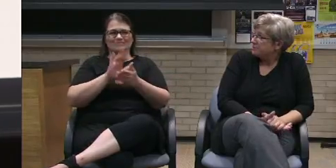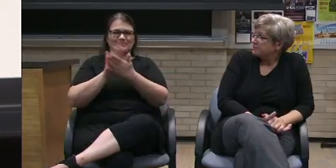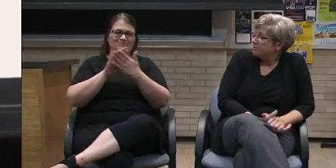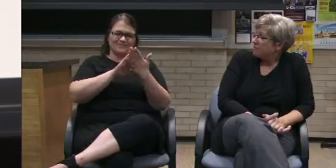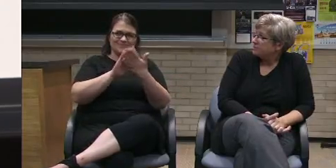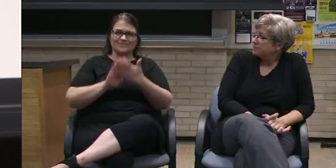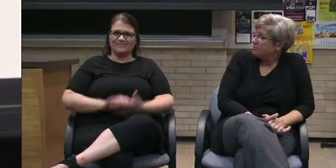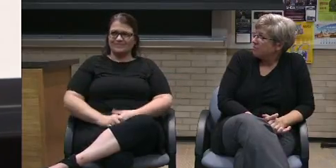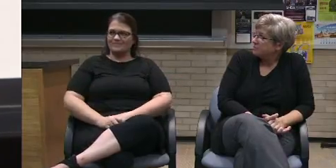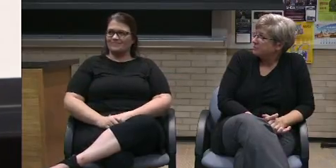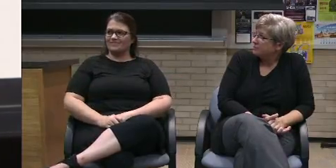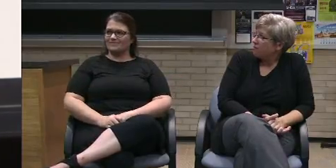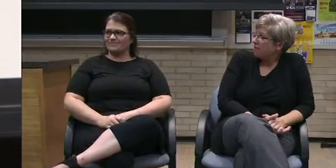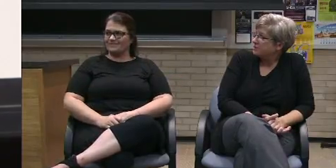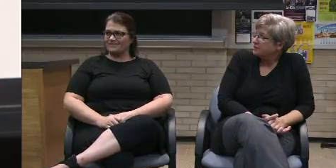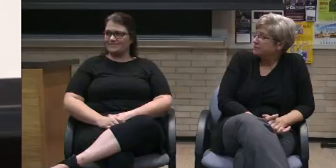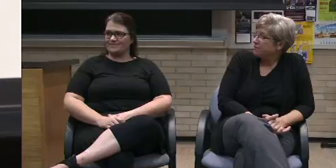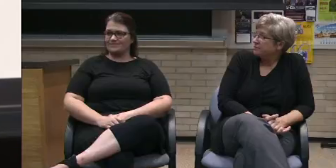I will turn this off.